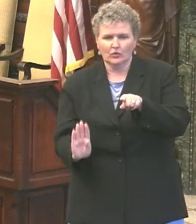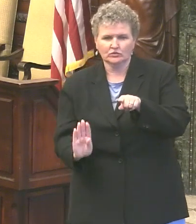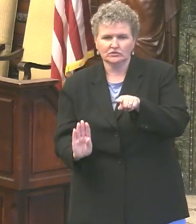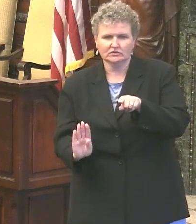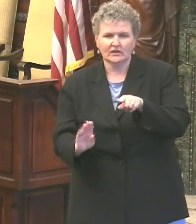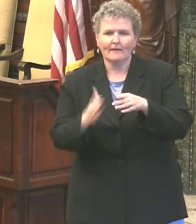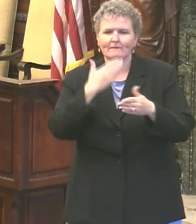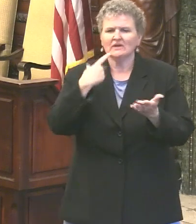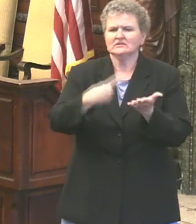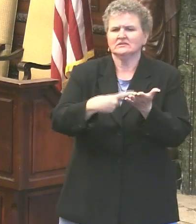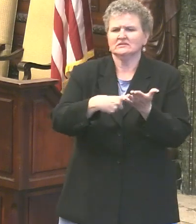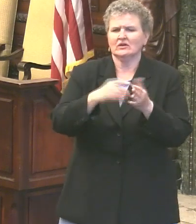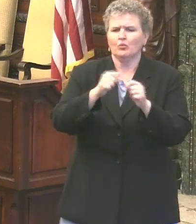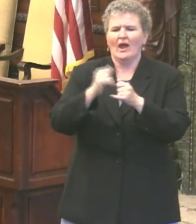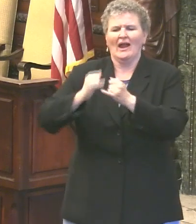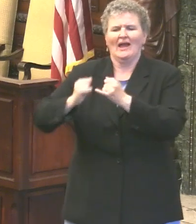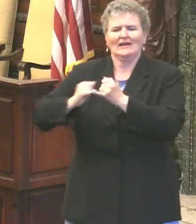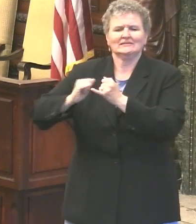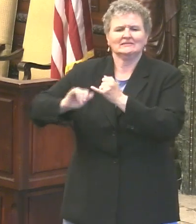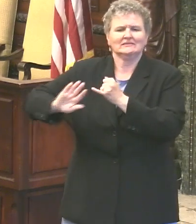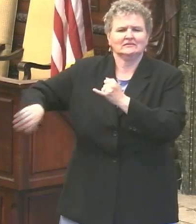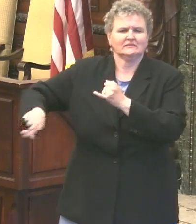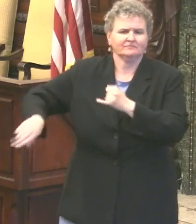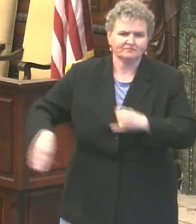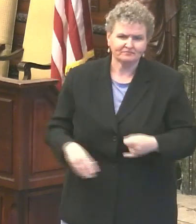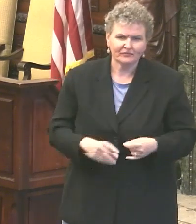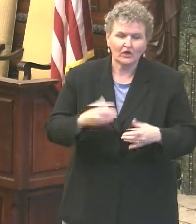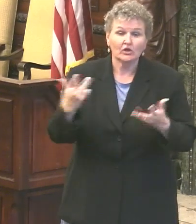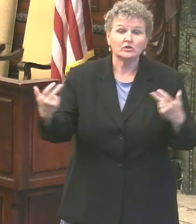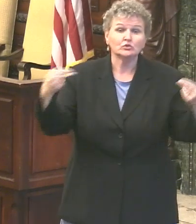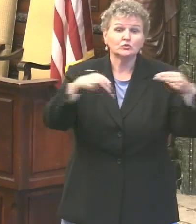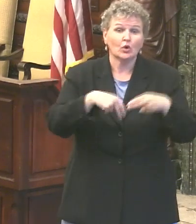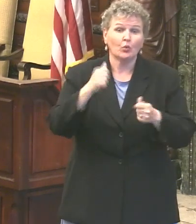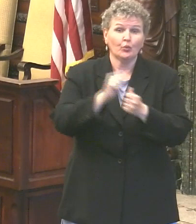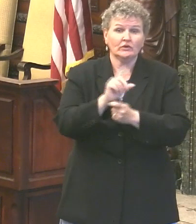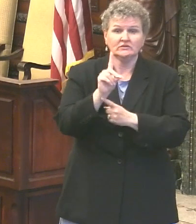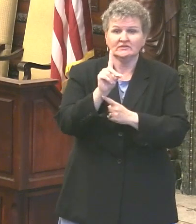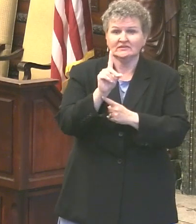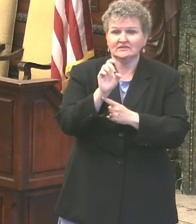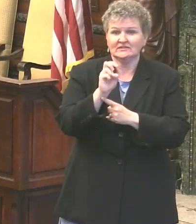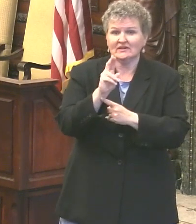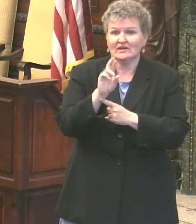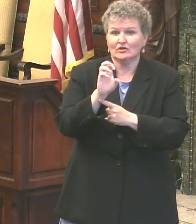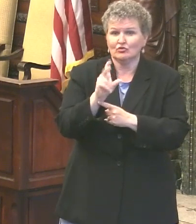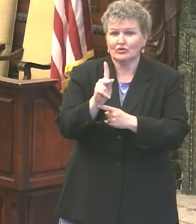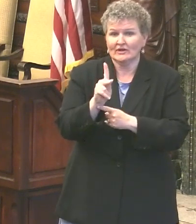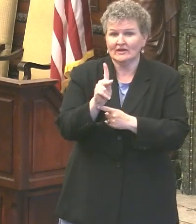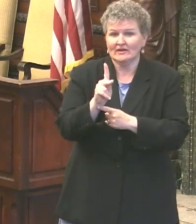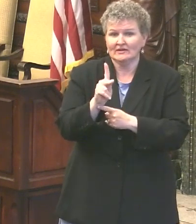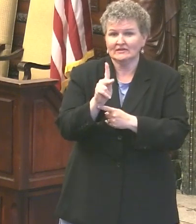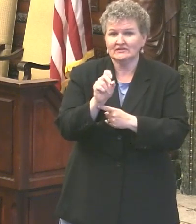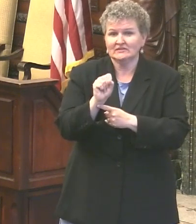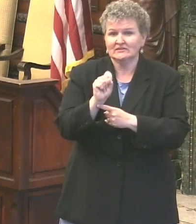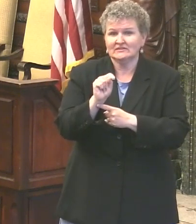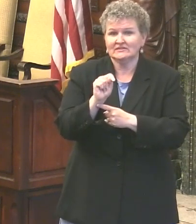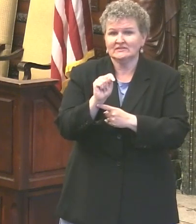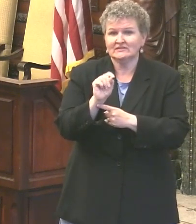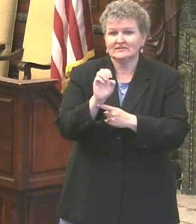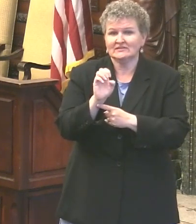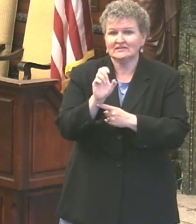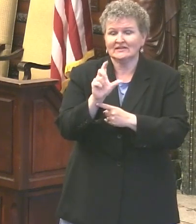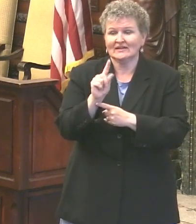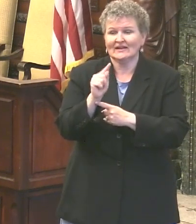later. I also want to mention that we are joined today by Derek Ziegler, who is Deputy Director for Planning in the Office of